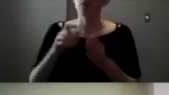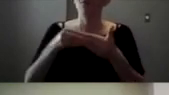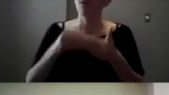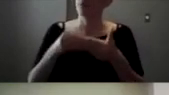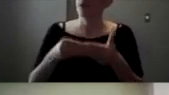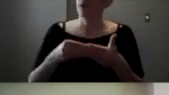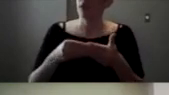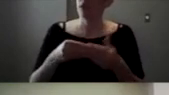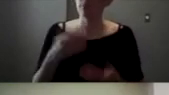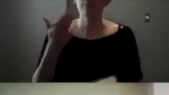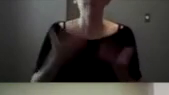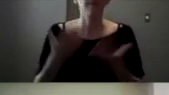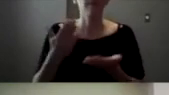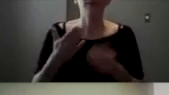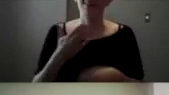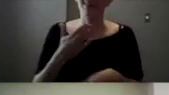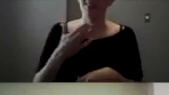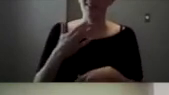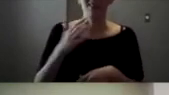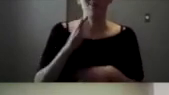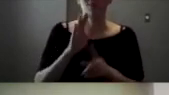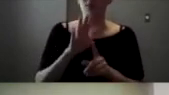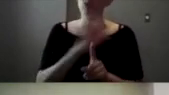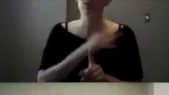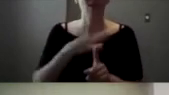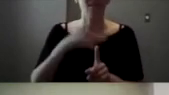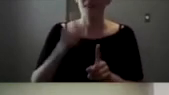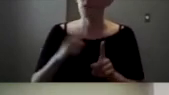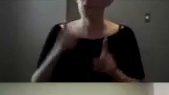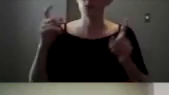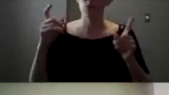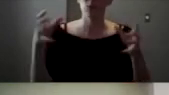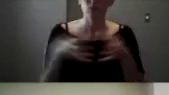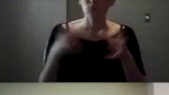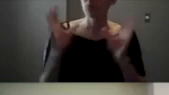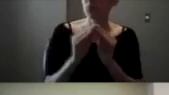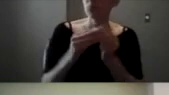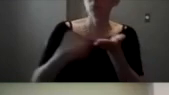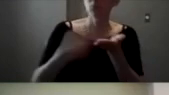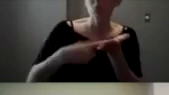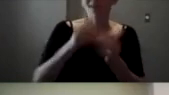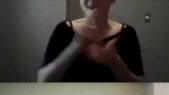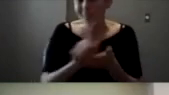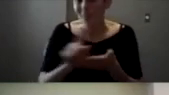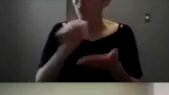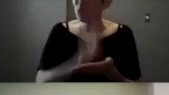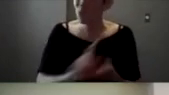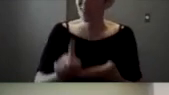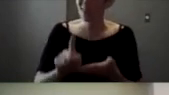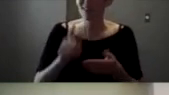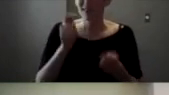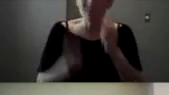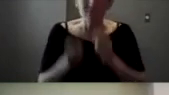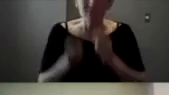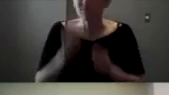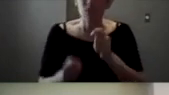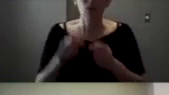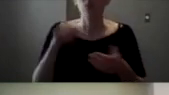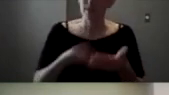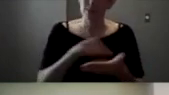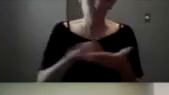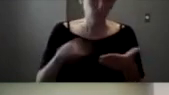as weekly to decide which services you're going to do remotely and which are going to be done in person. That's going to depend